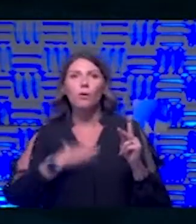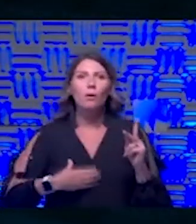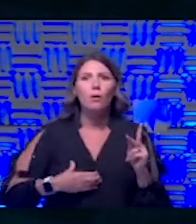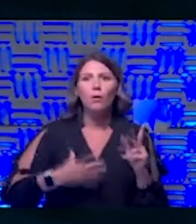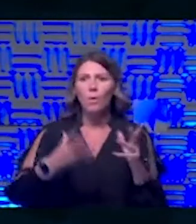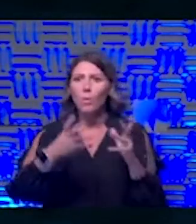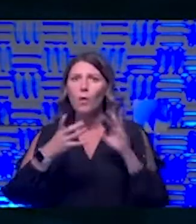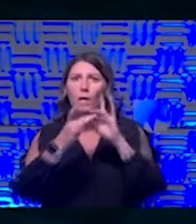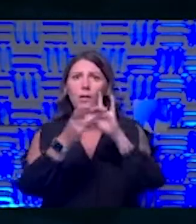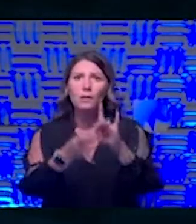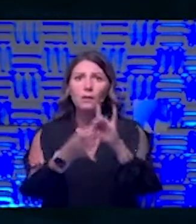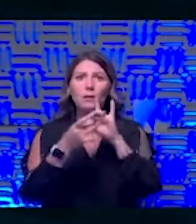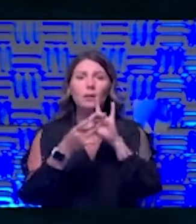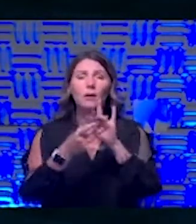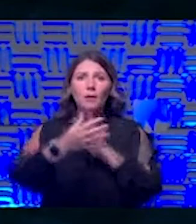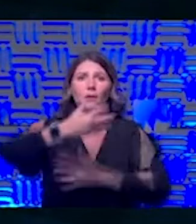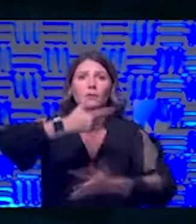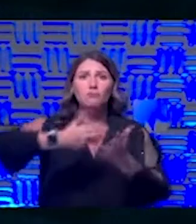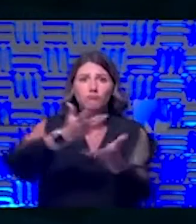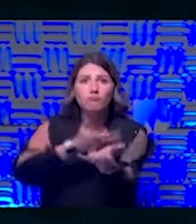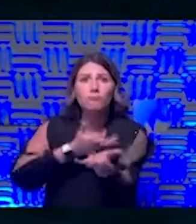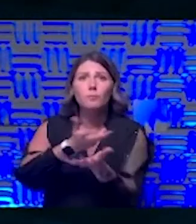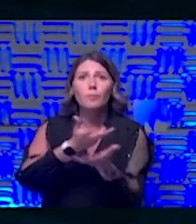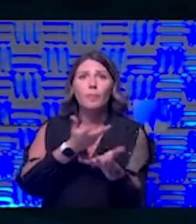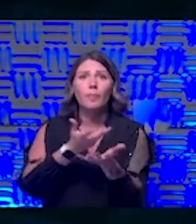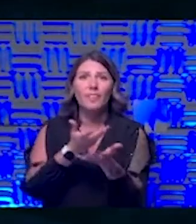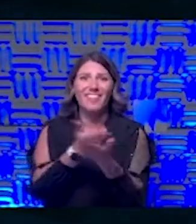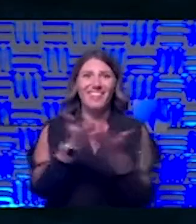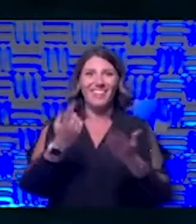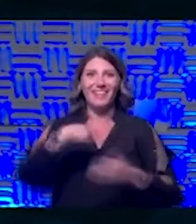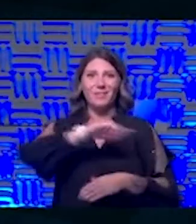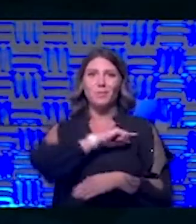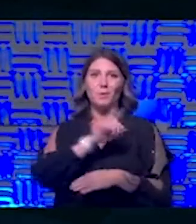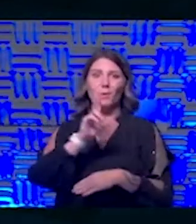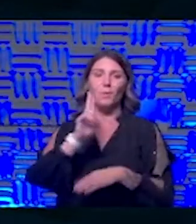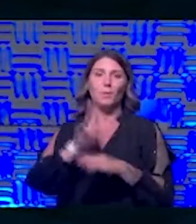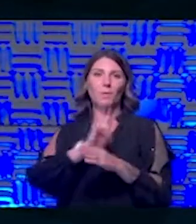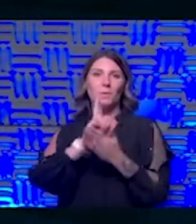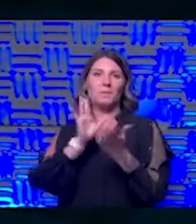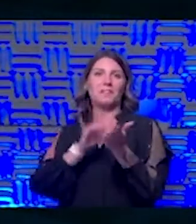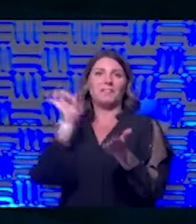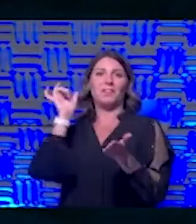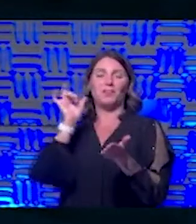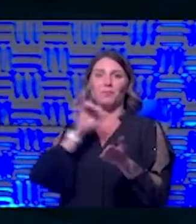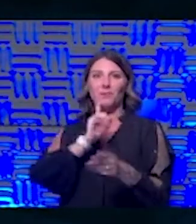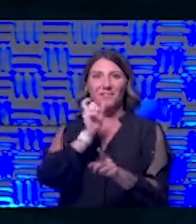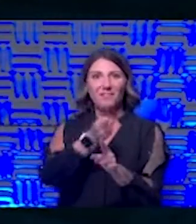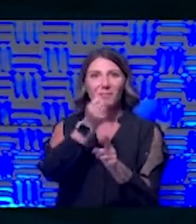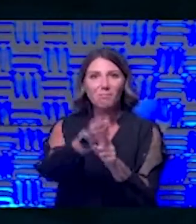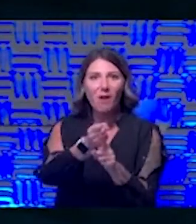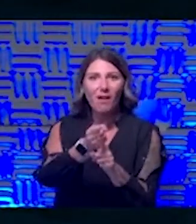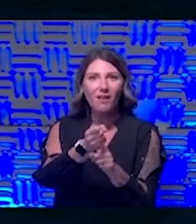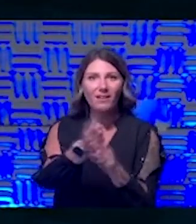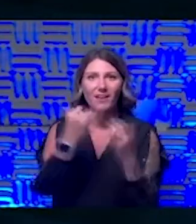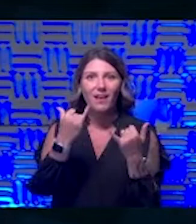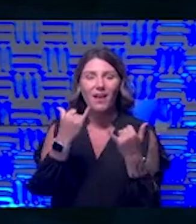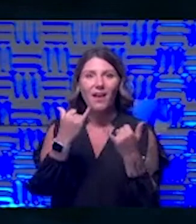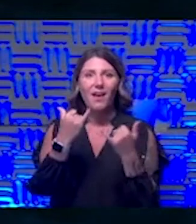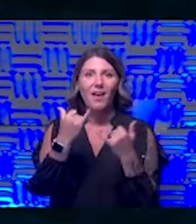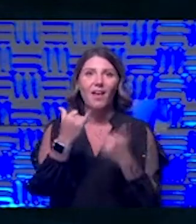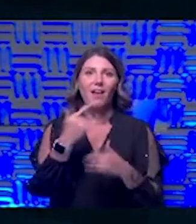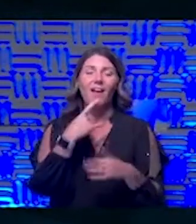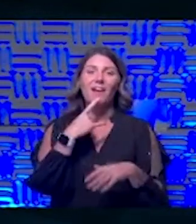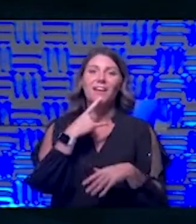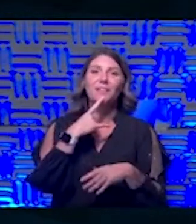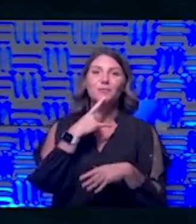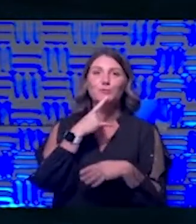I'll tell you, the things that we used to take for granted are so impactful now. Like, I shared earlier that I went back to the grocery